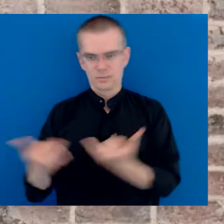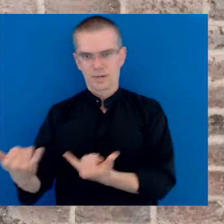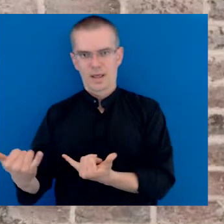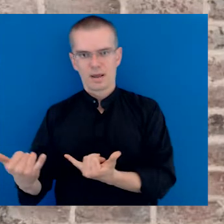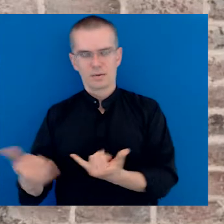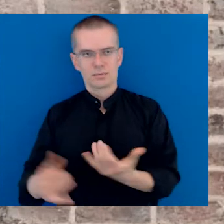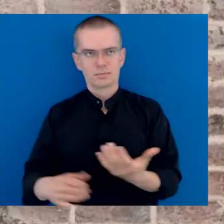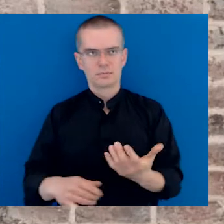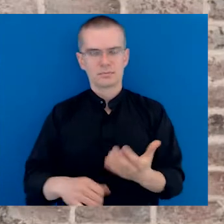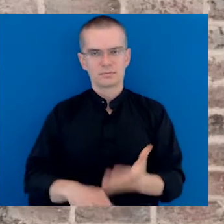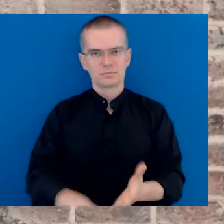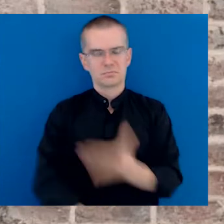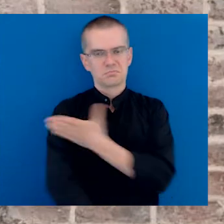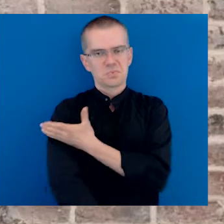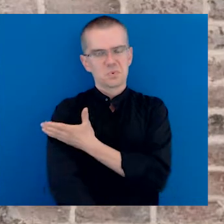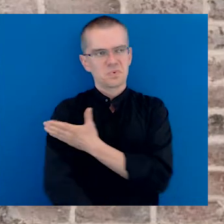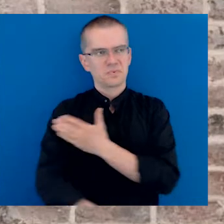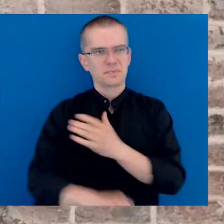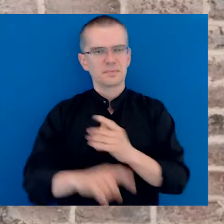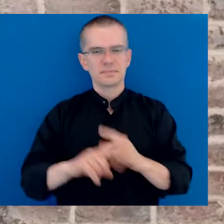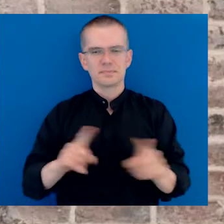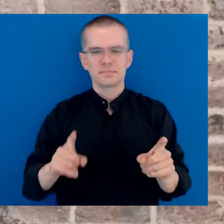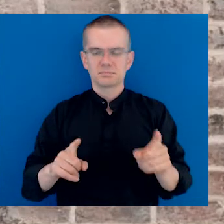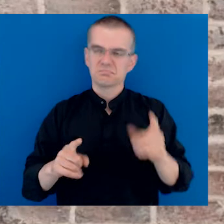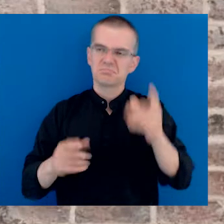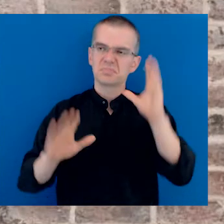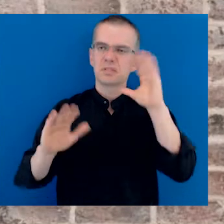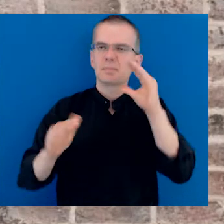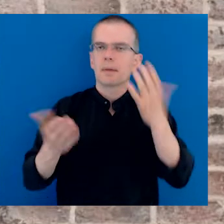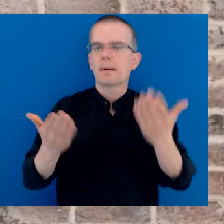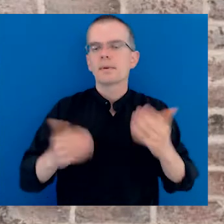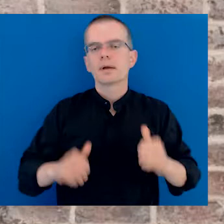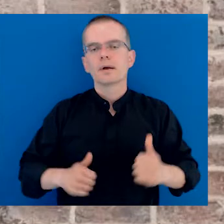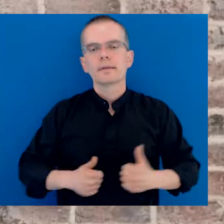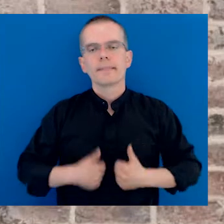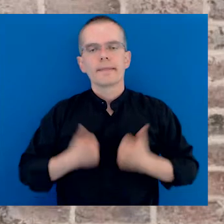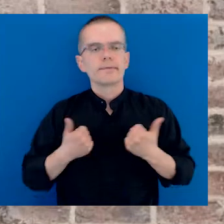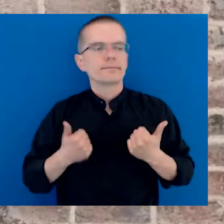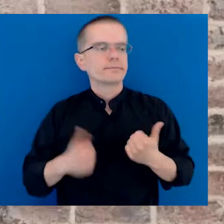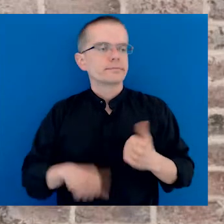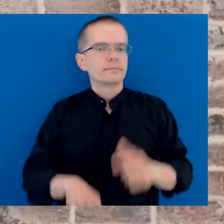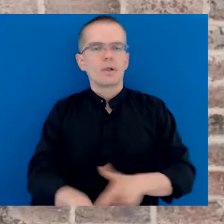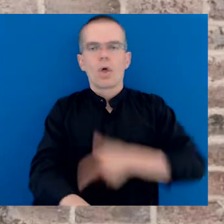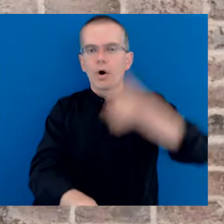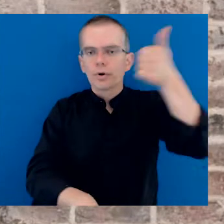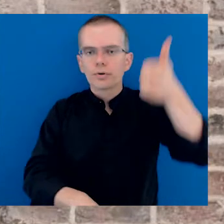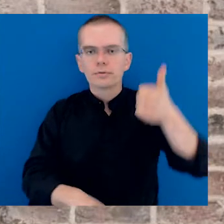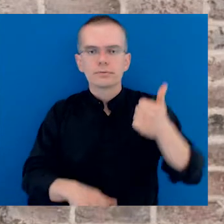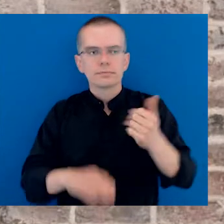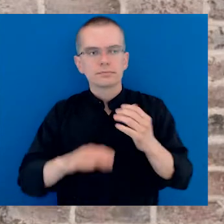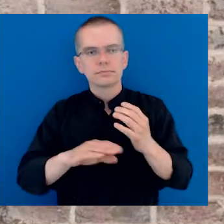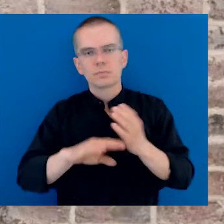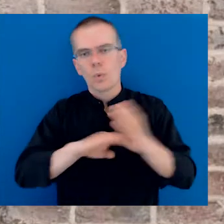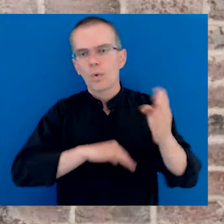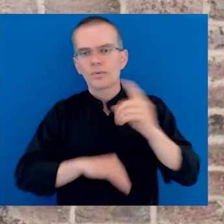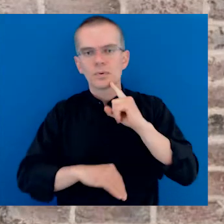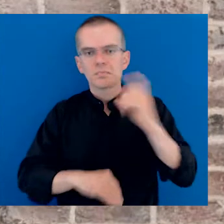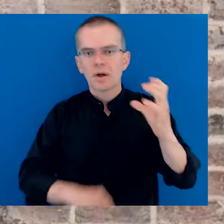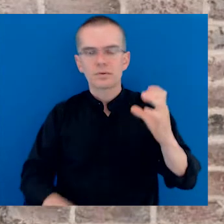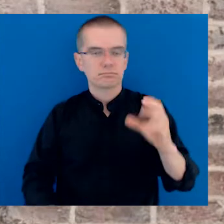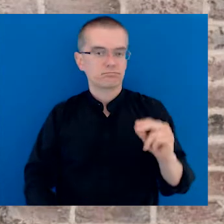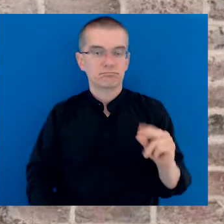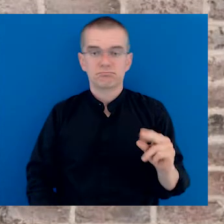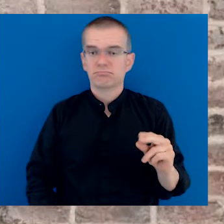great that you might expect that maybe there would be lots of former ball players over 100, but there